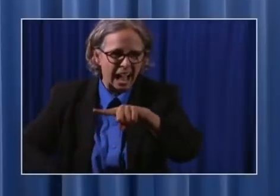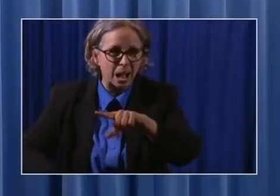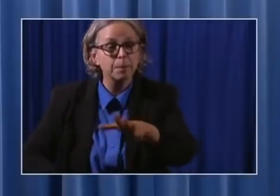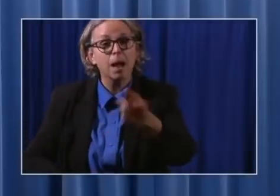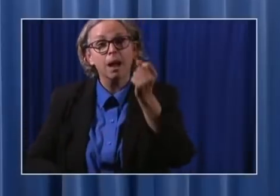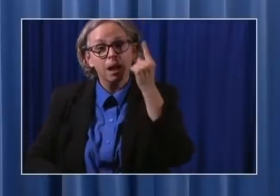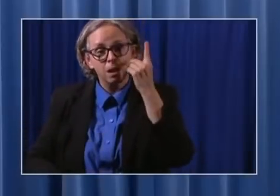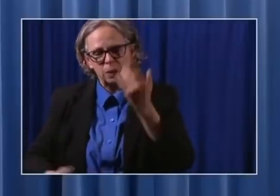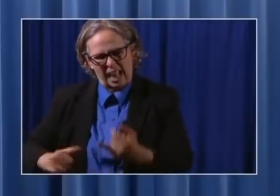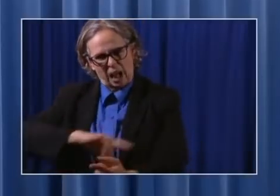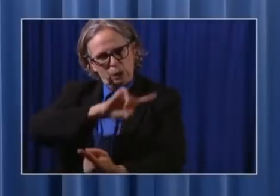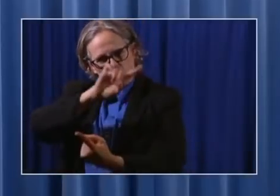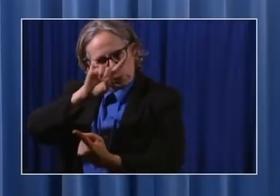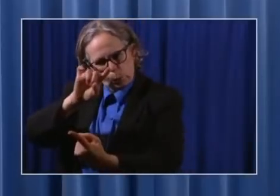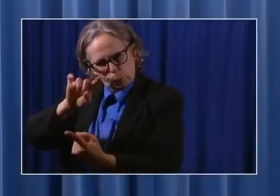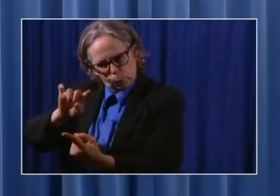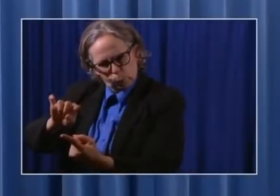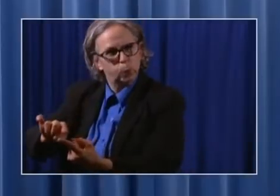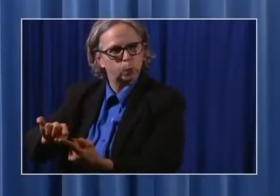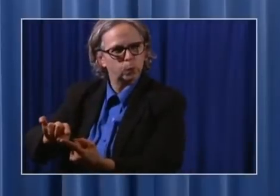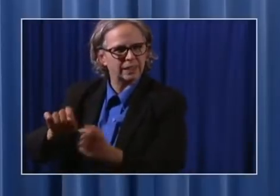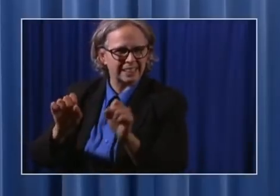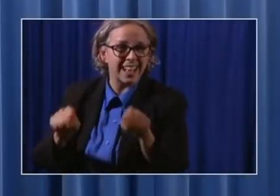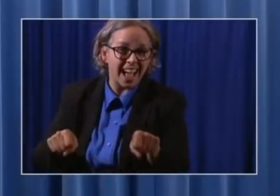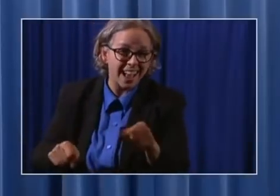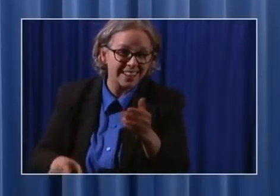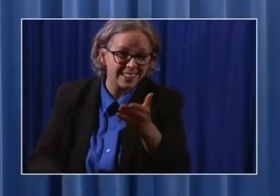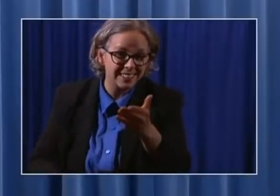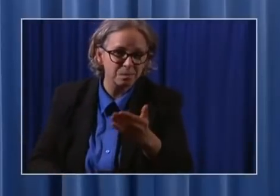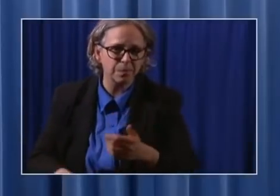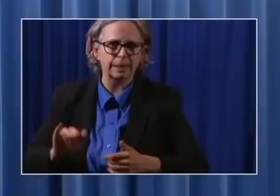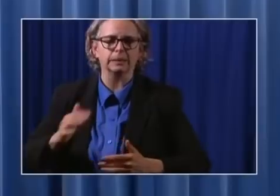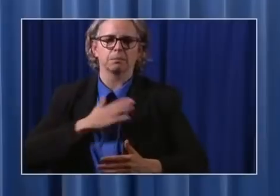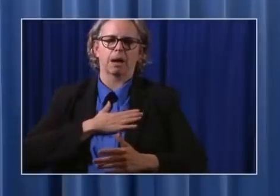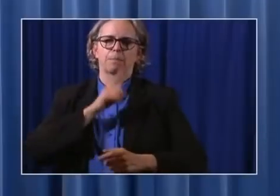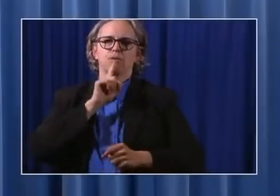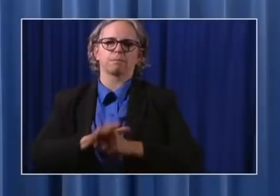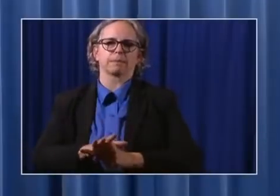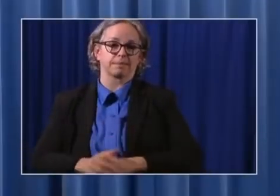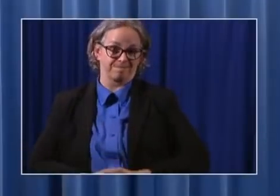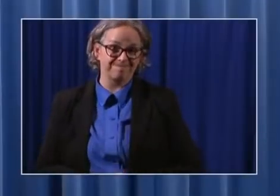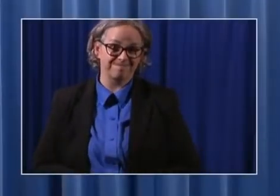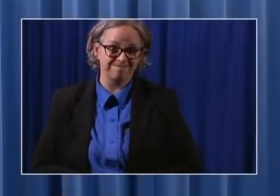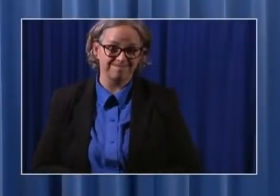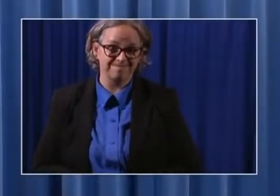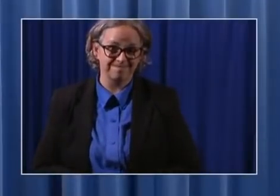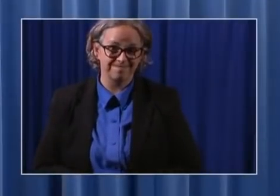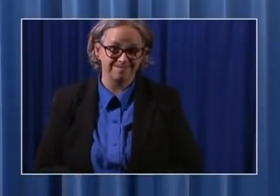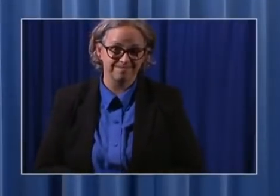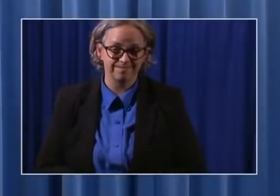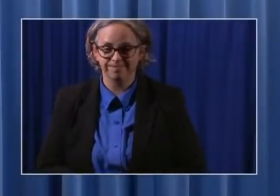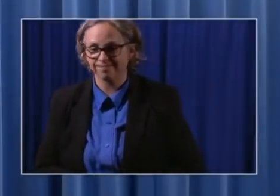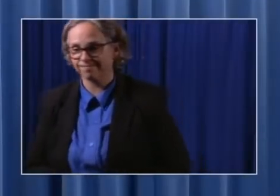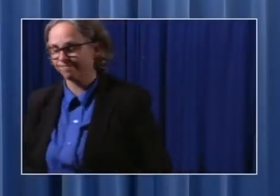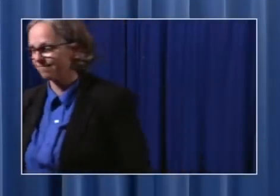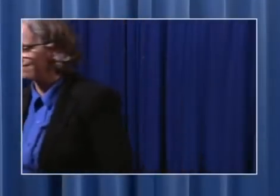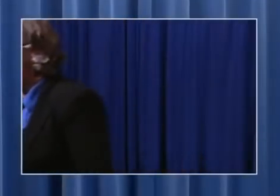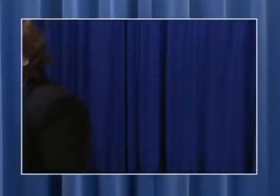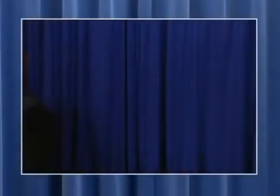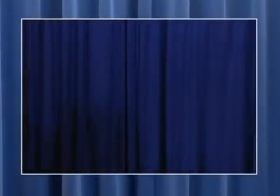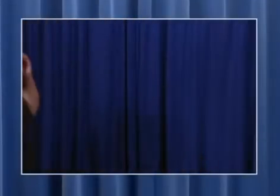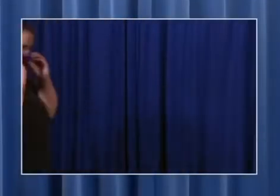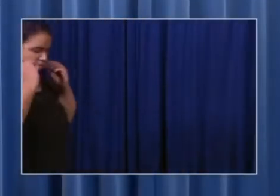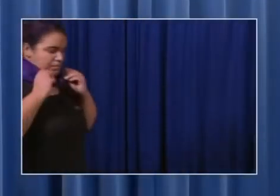very well if we all continue to do this. That's my commitment, to do that. Hi, Governor. This is Tara Morgan with